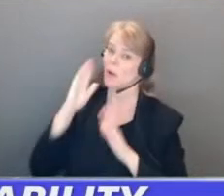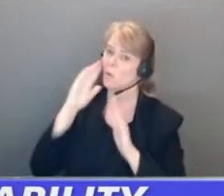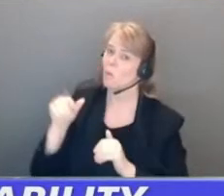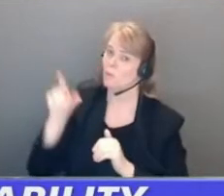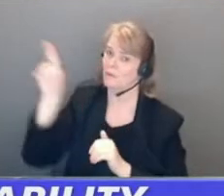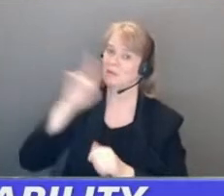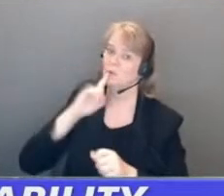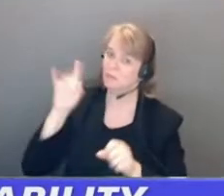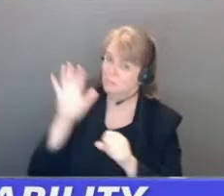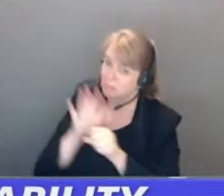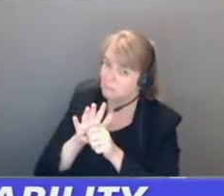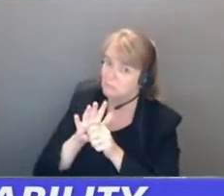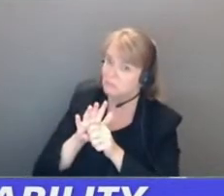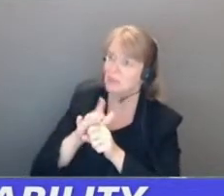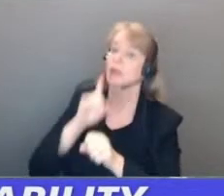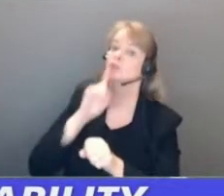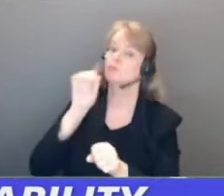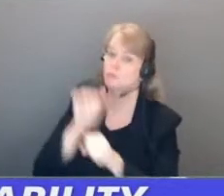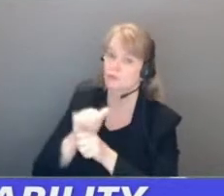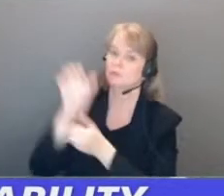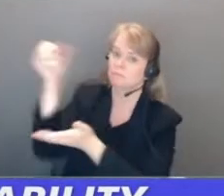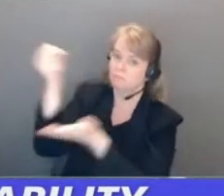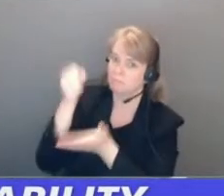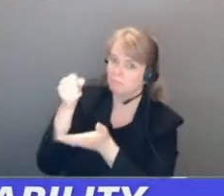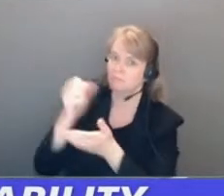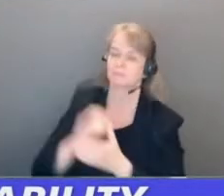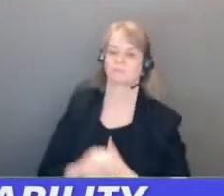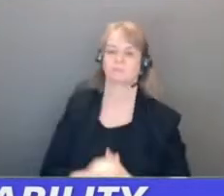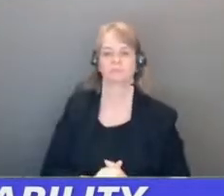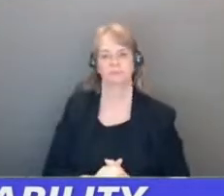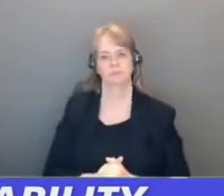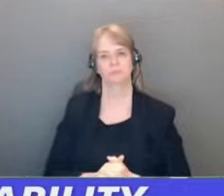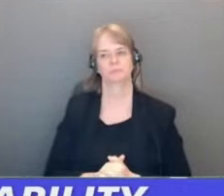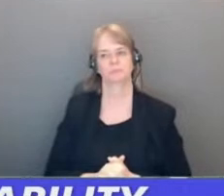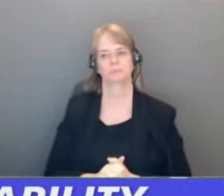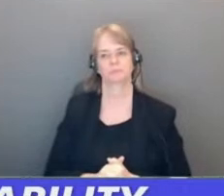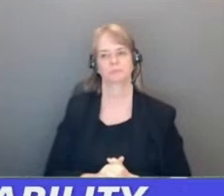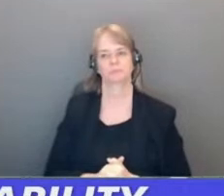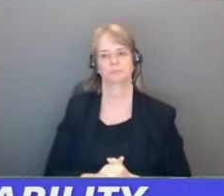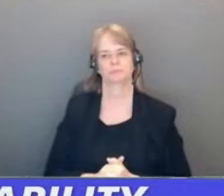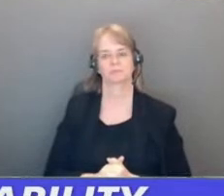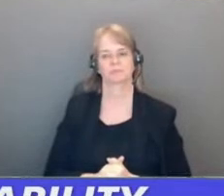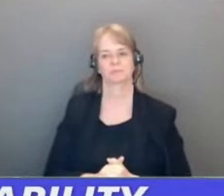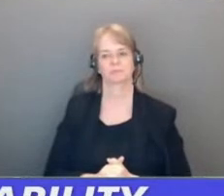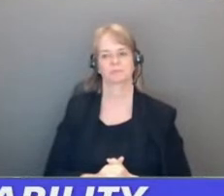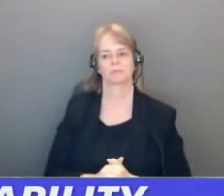Thank you, everyone. Merci à tout le monde. Have a great Wednesday. Great job.